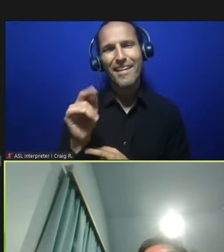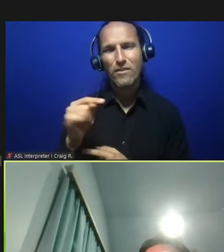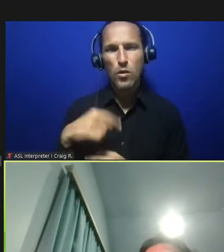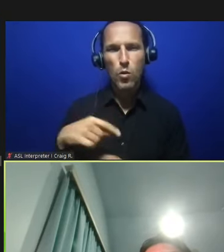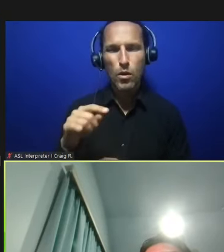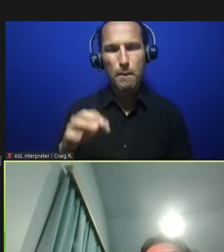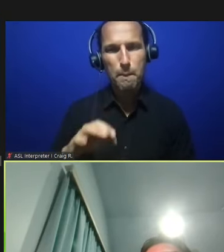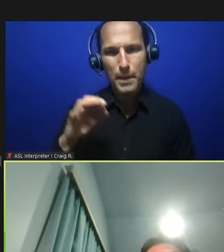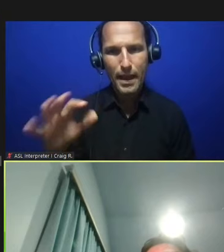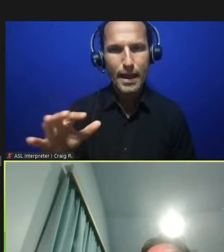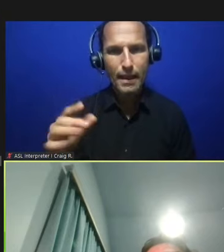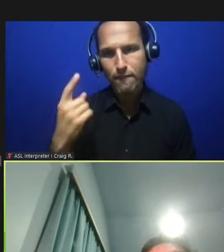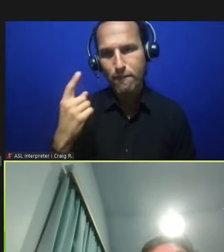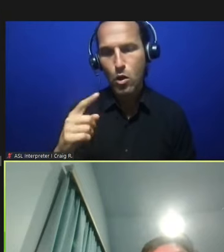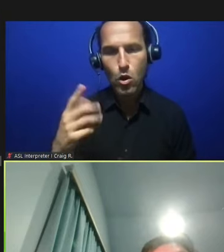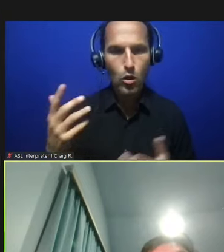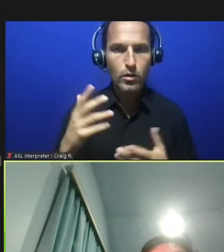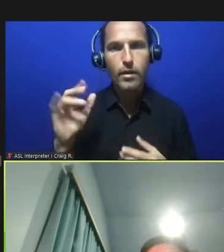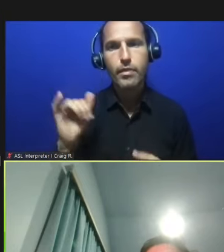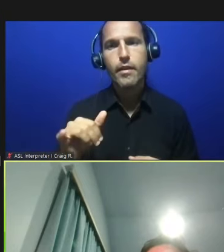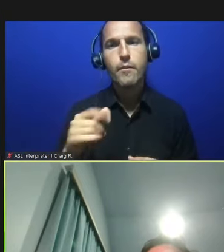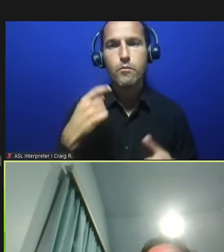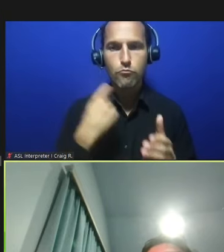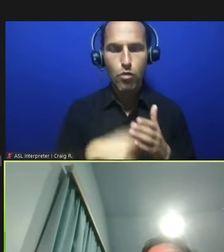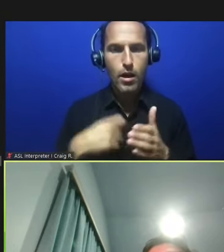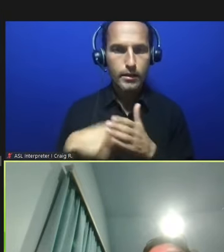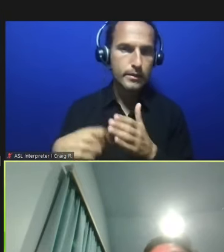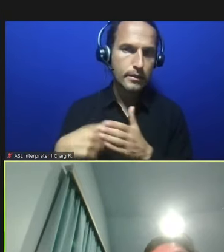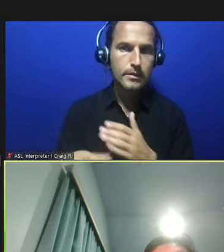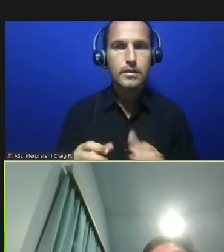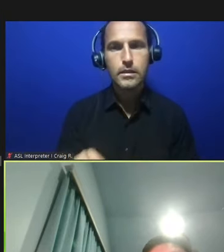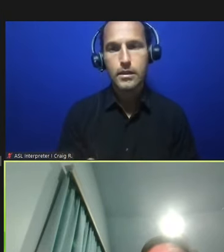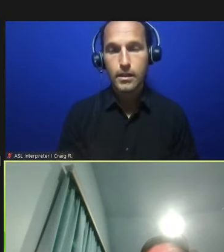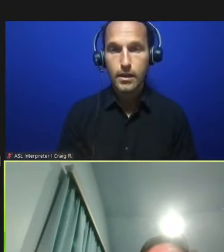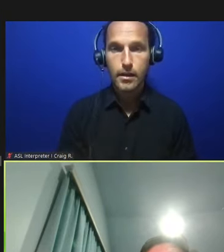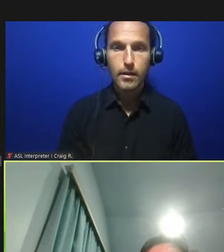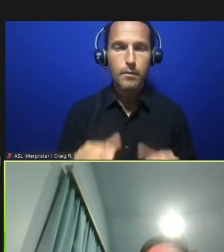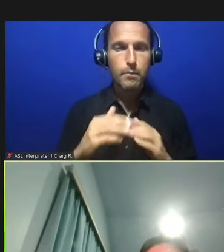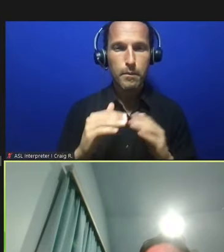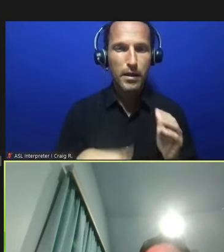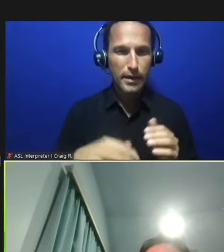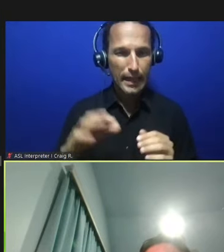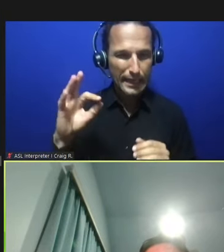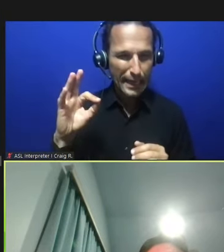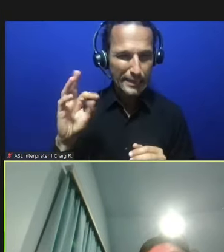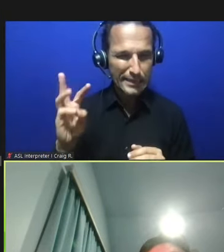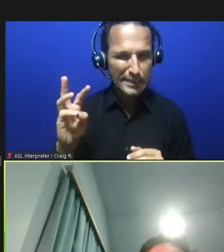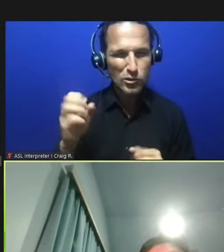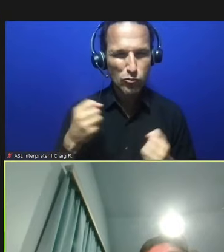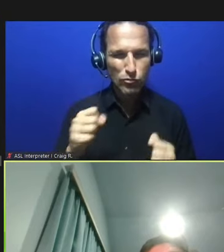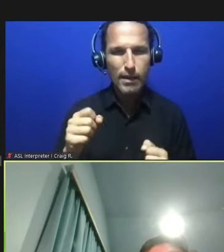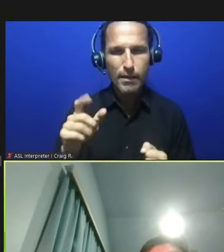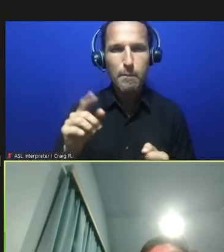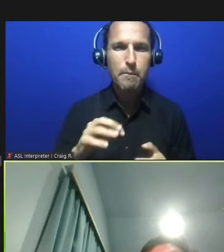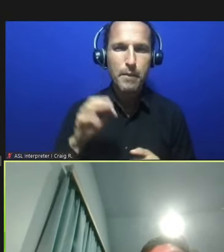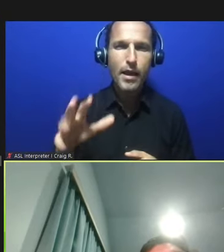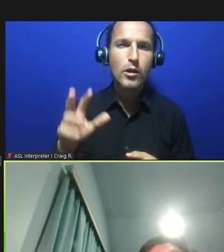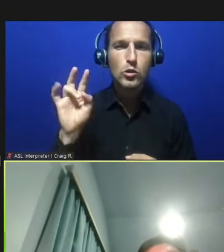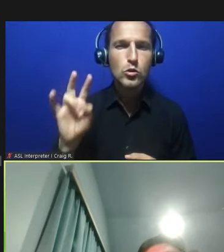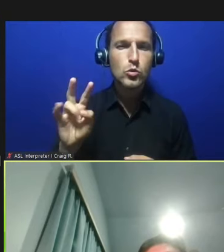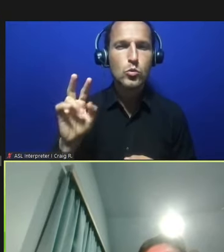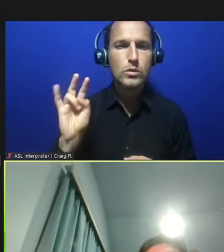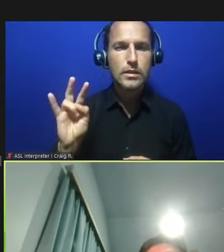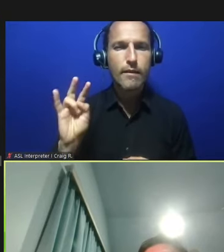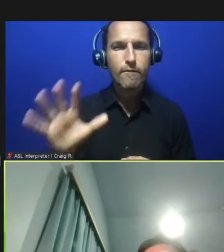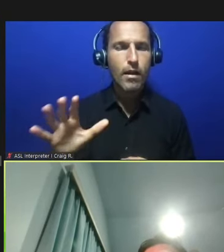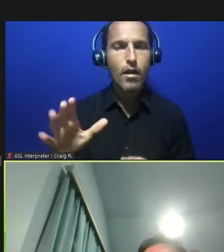paying these the congestion pricing. You know, anywhere below, I believe, 96th Street, they are paying $2.75 on top